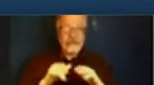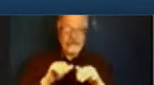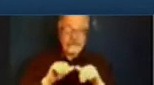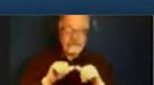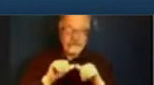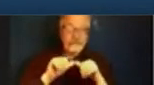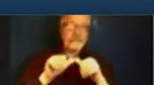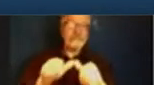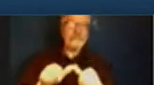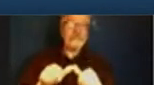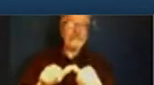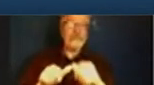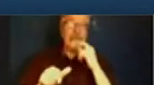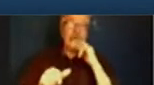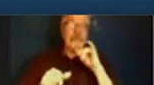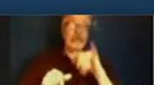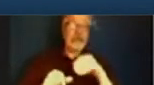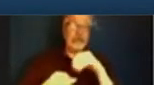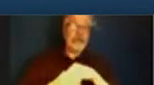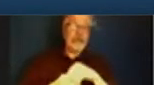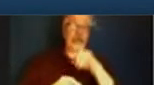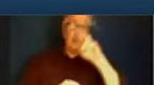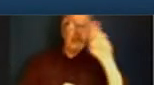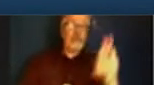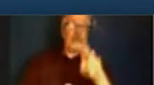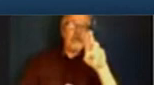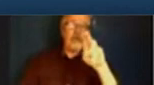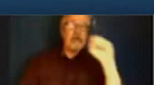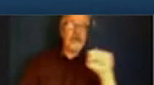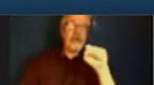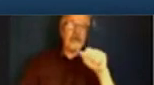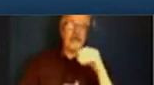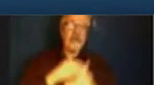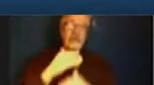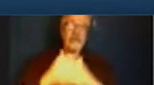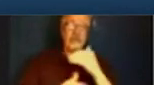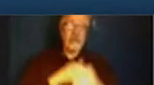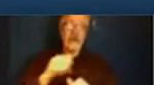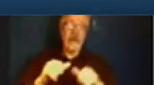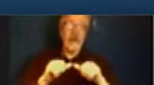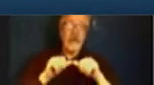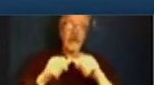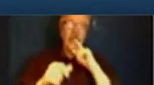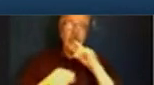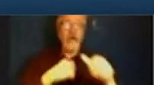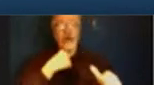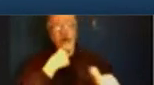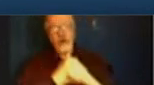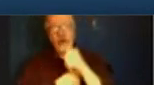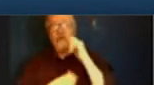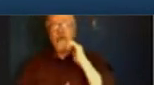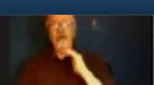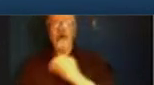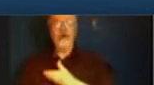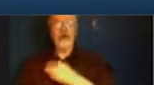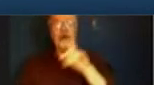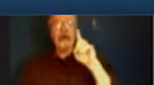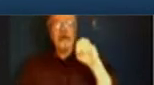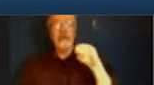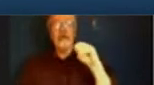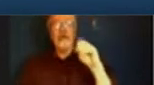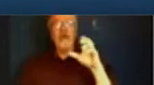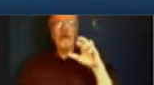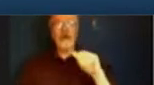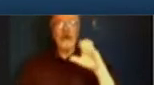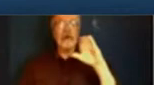United States, and it is a continuing threat to democracy. We are at great risk. We've narrowly avoided a